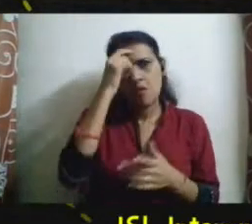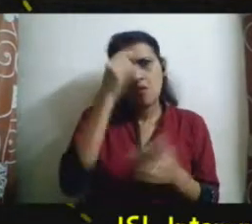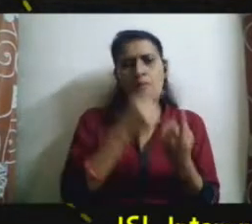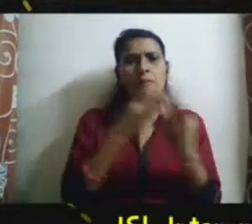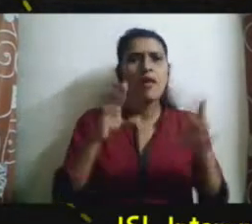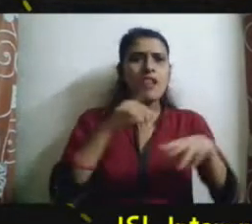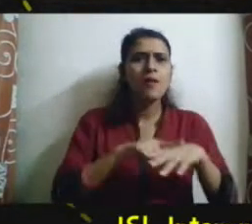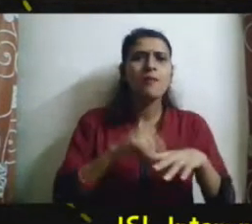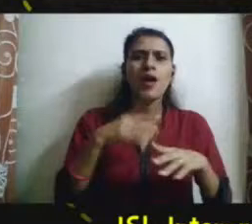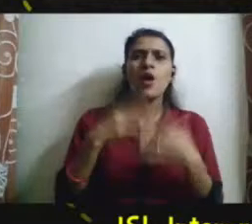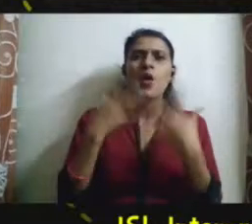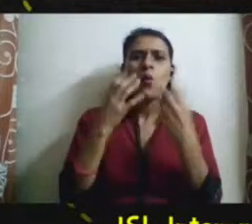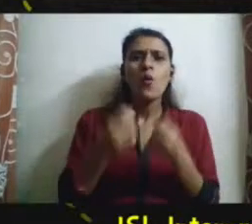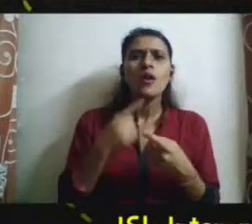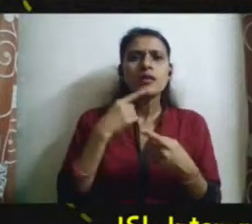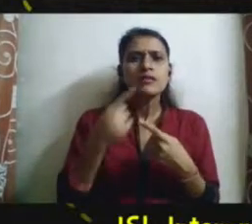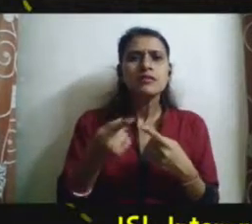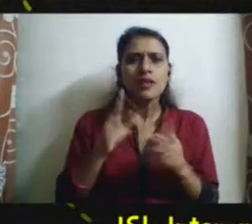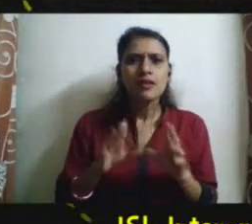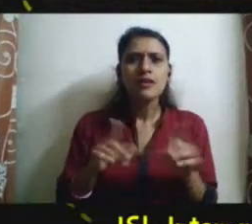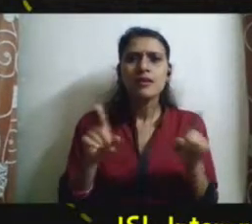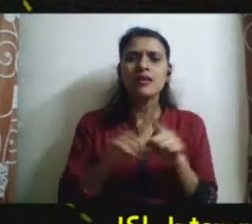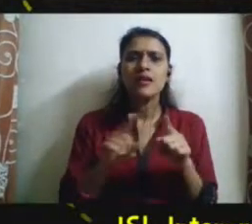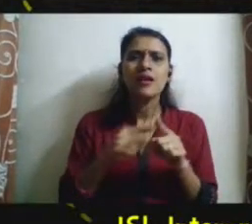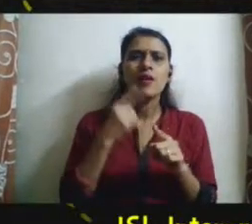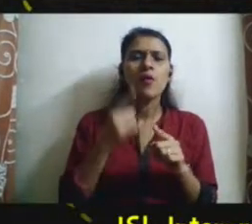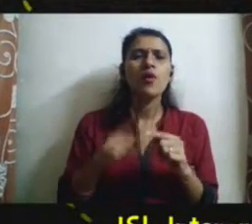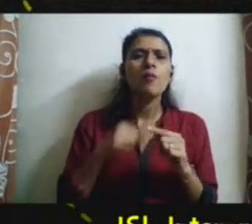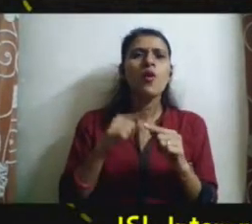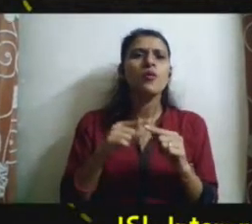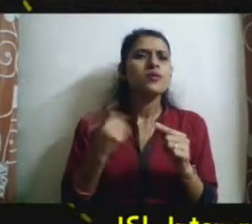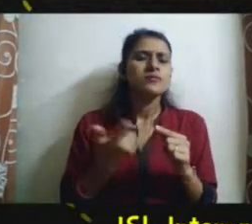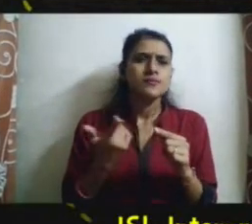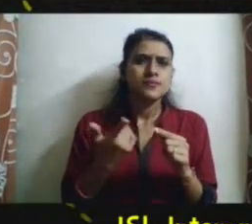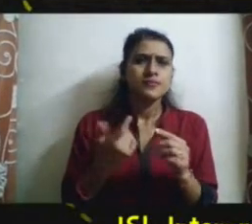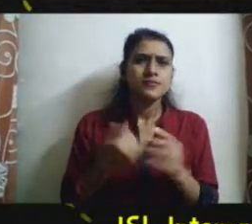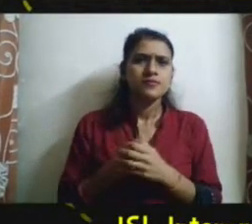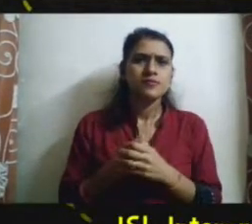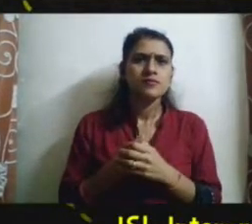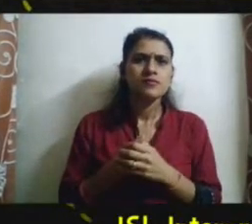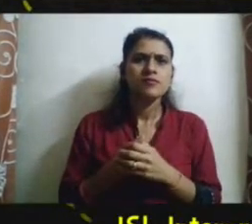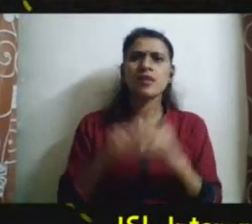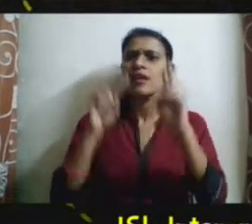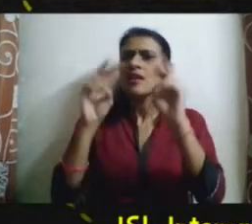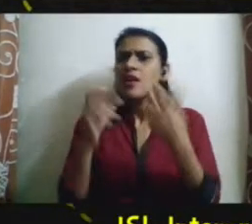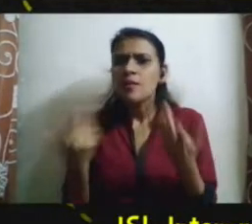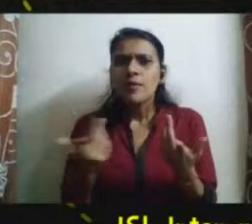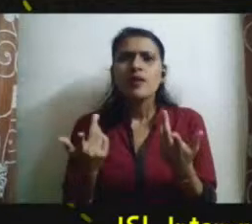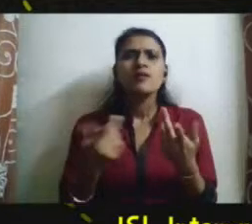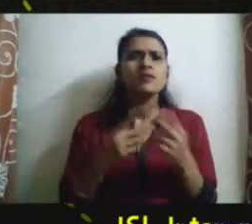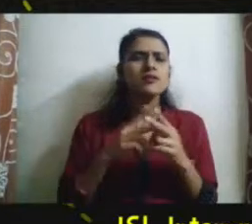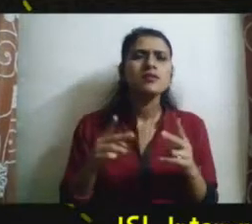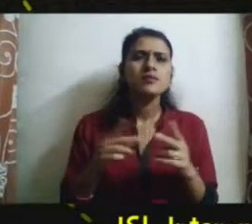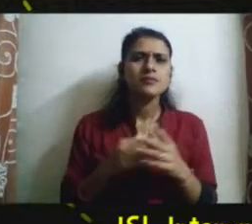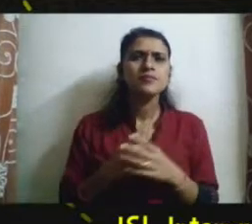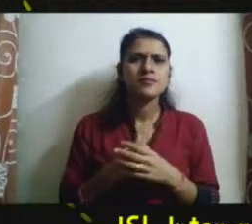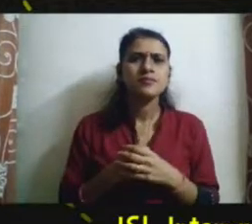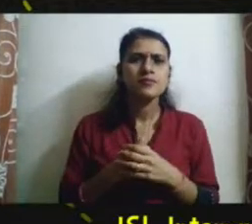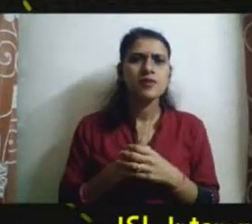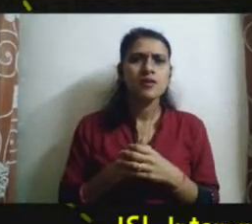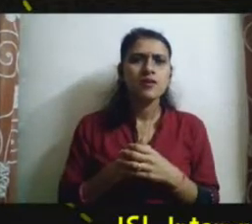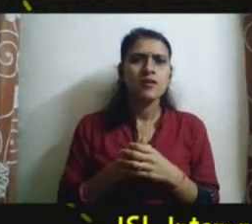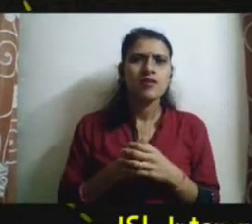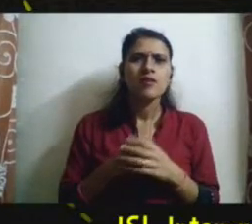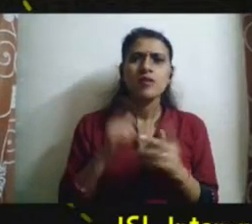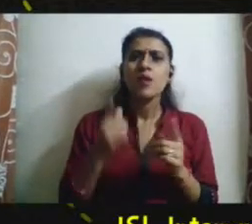to get at is that often we talk about, say, okay, what would signify a liberated conversation about